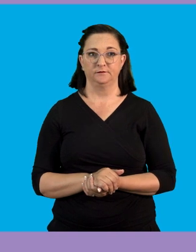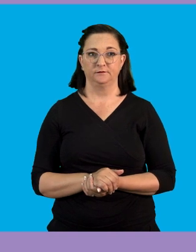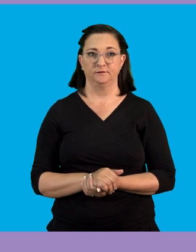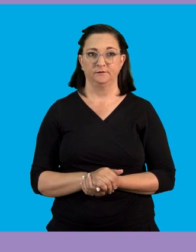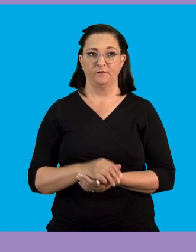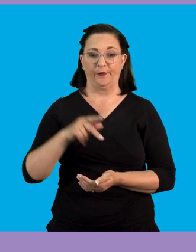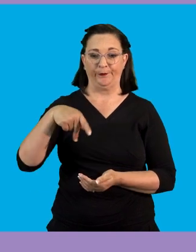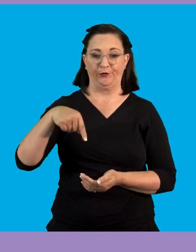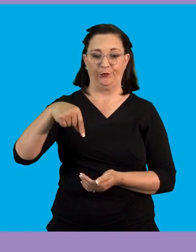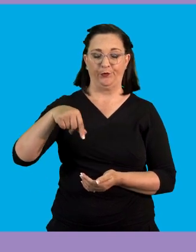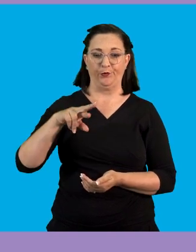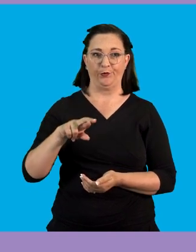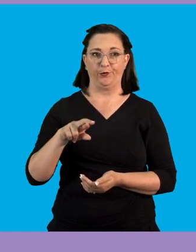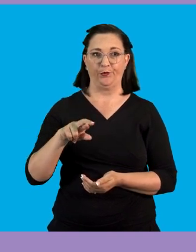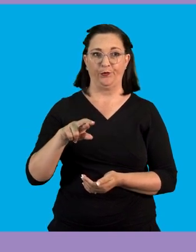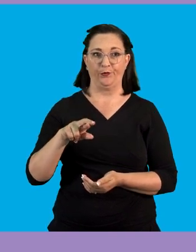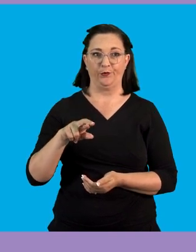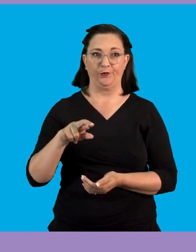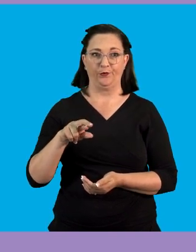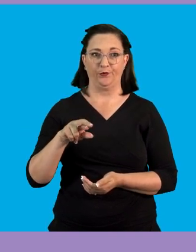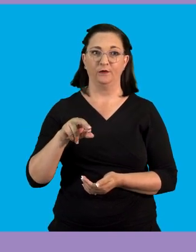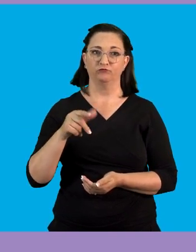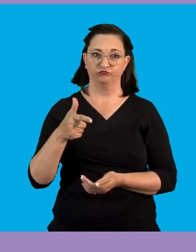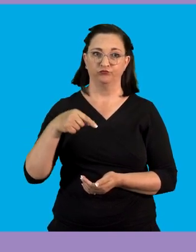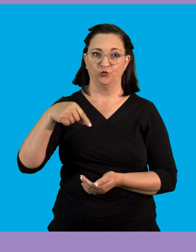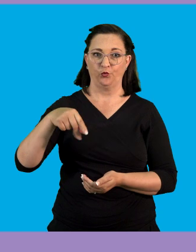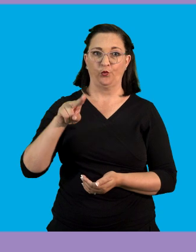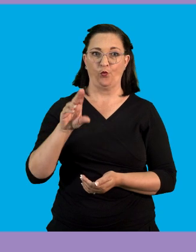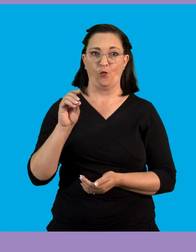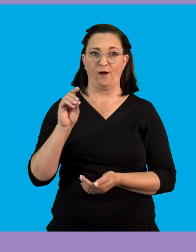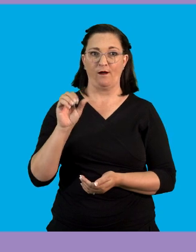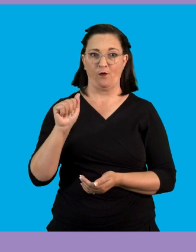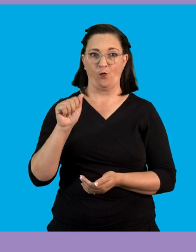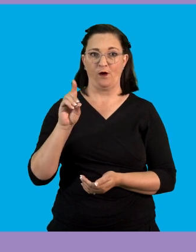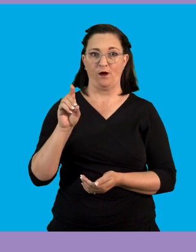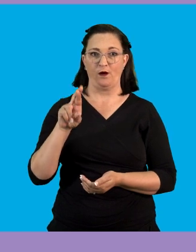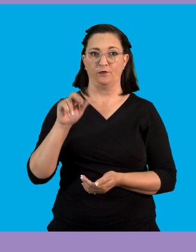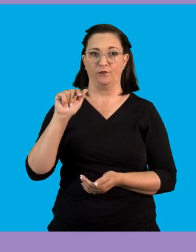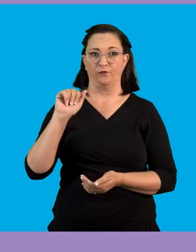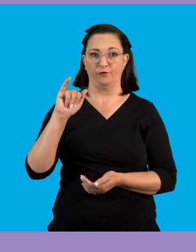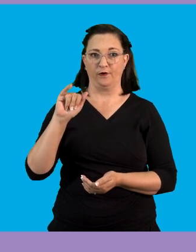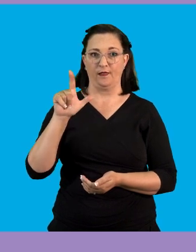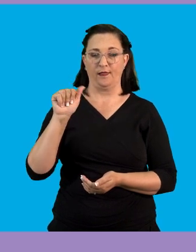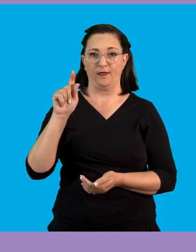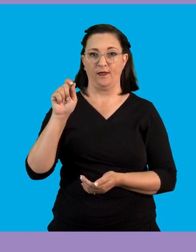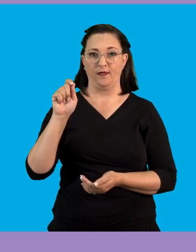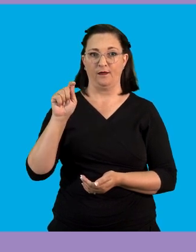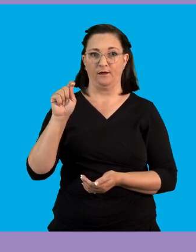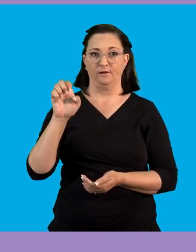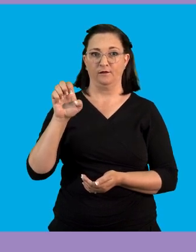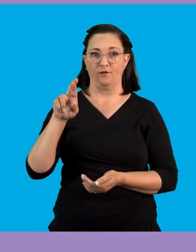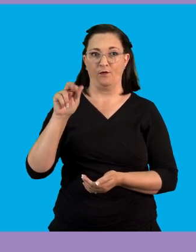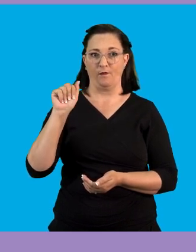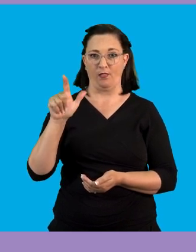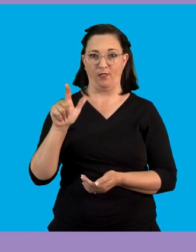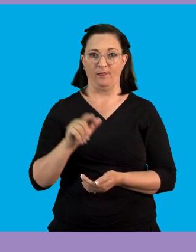question is, PQR is a quadrilateral. Determine the size